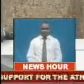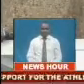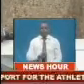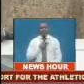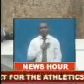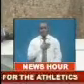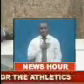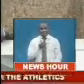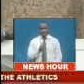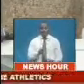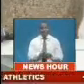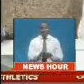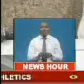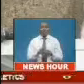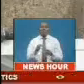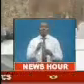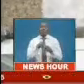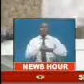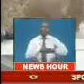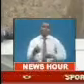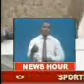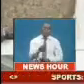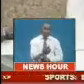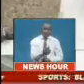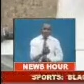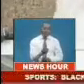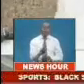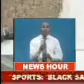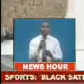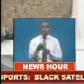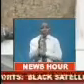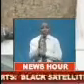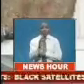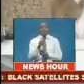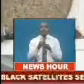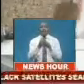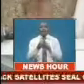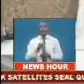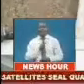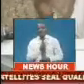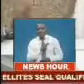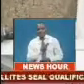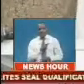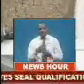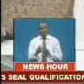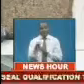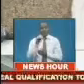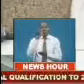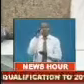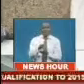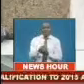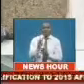Please, as we go along, let's protect ourselves. Let make God's will manifest by reducing the